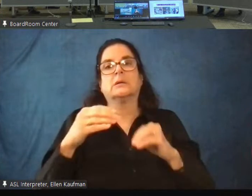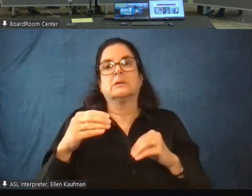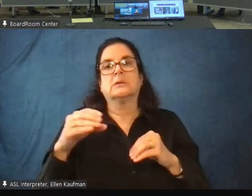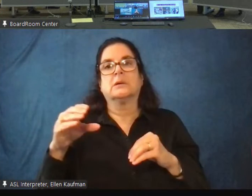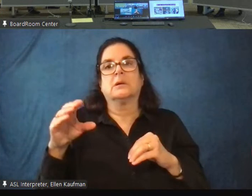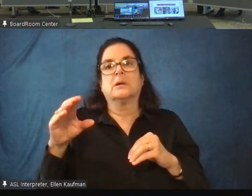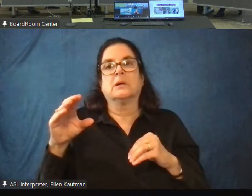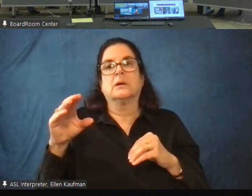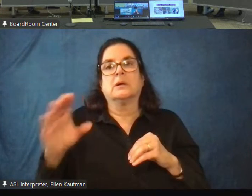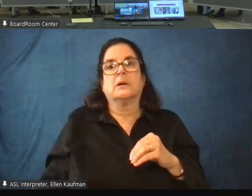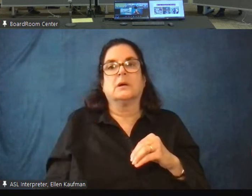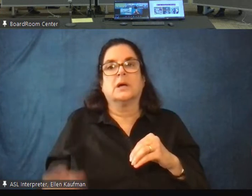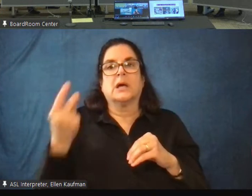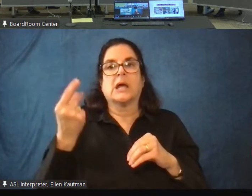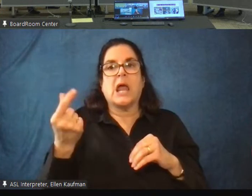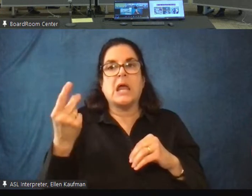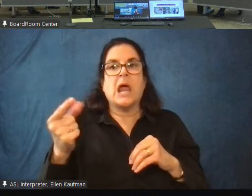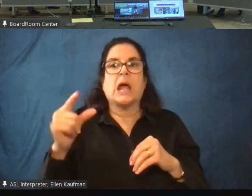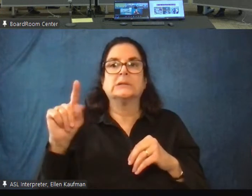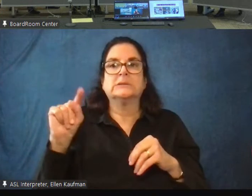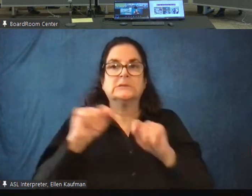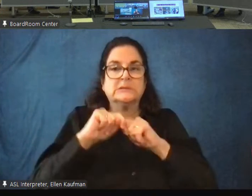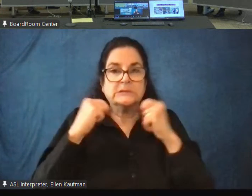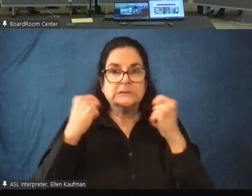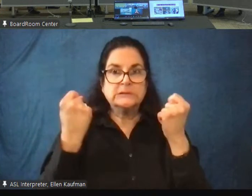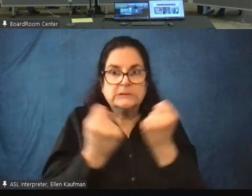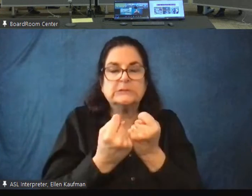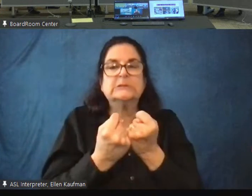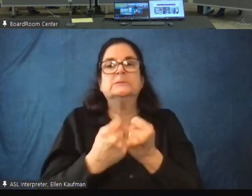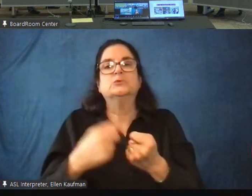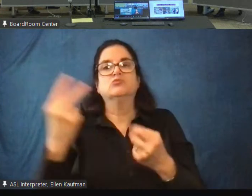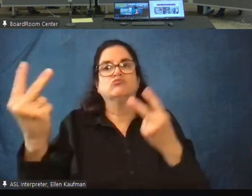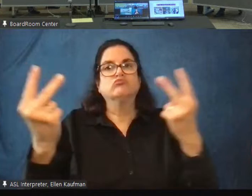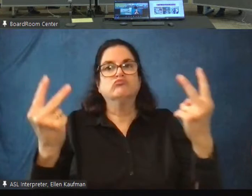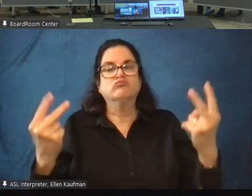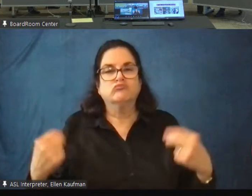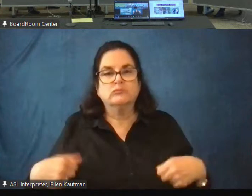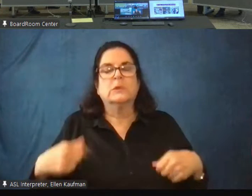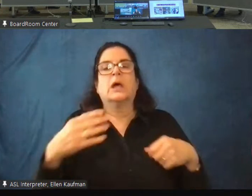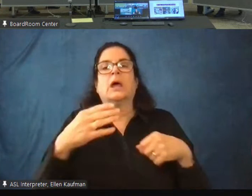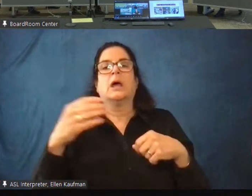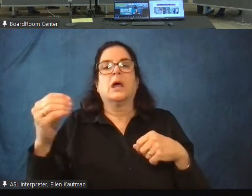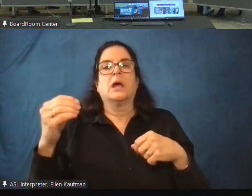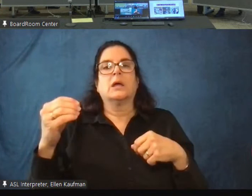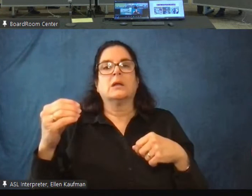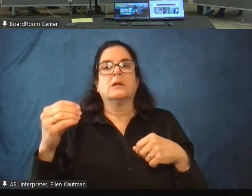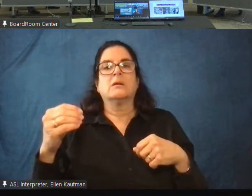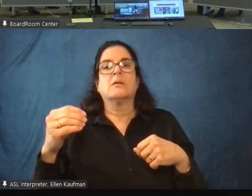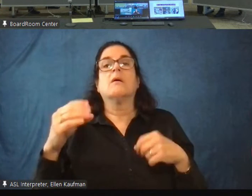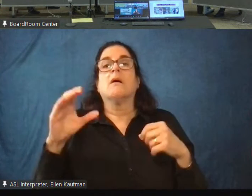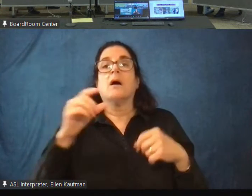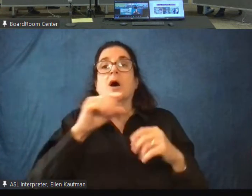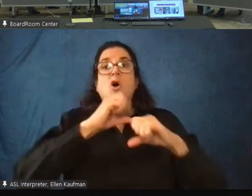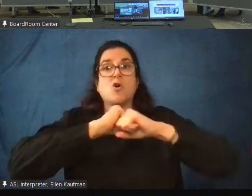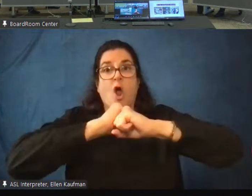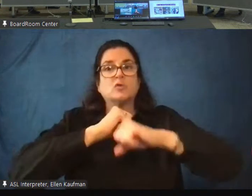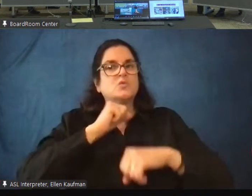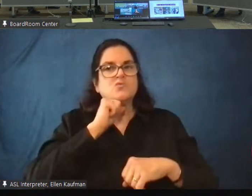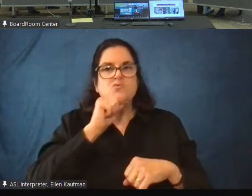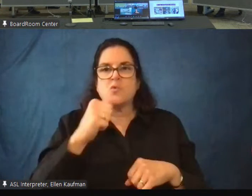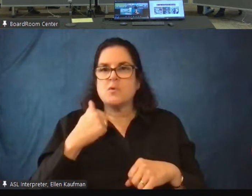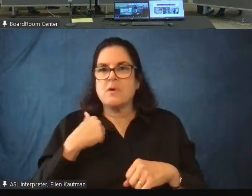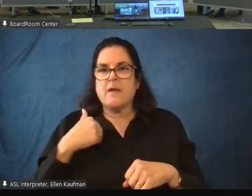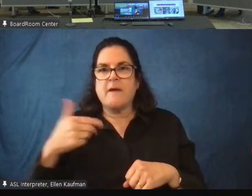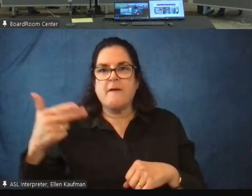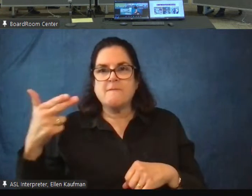were deployed on our system 24 hours a day, 7 days a week. The funding of a voluntary special employment program which